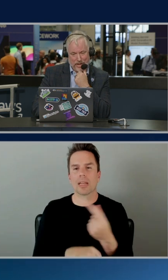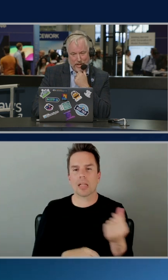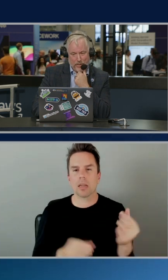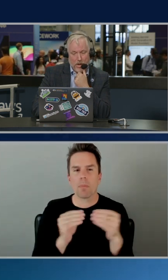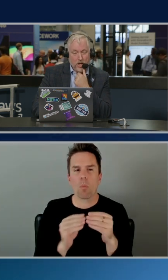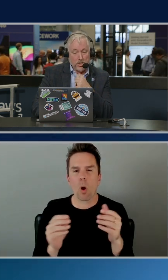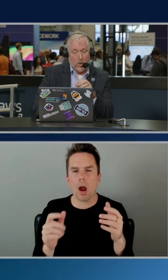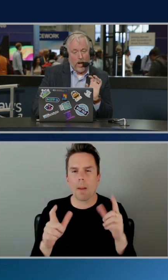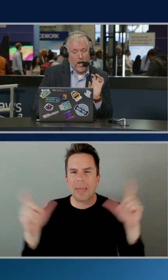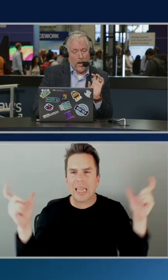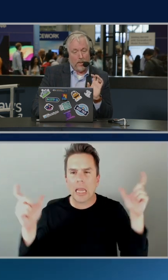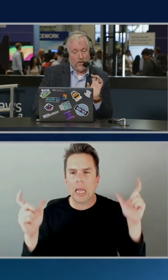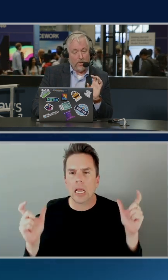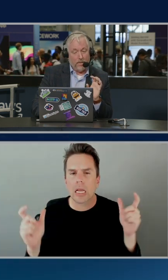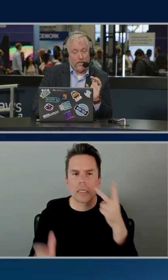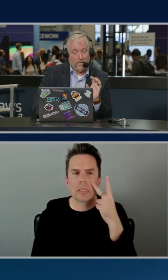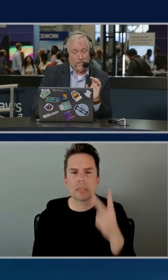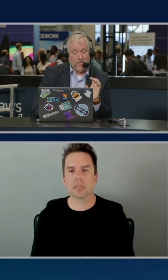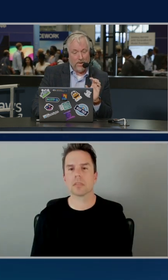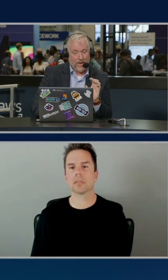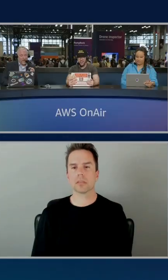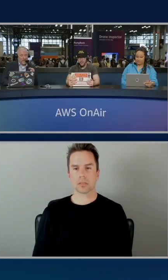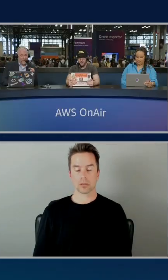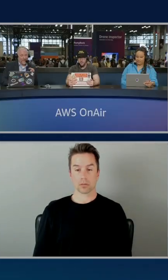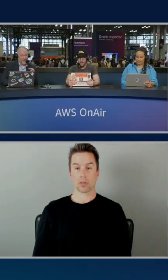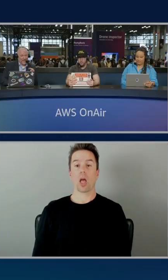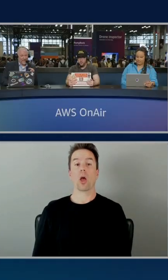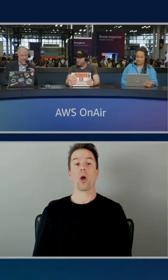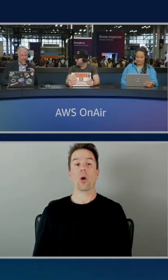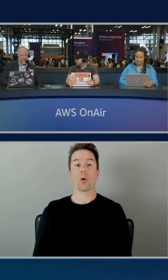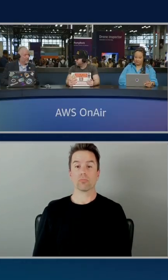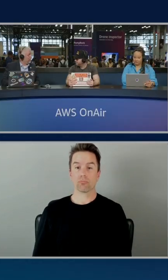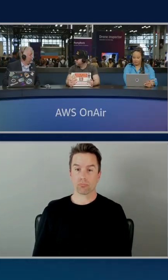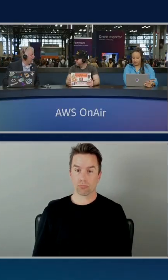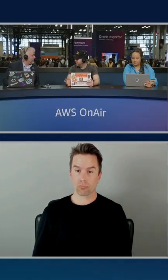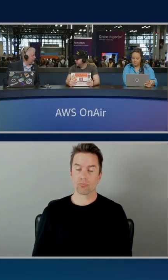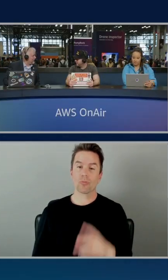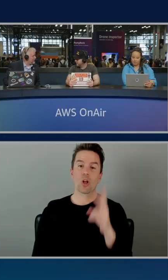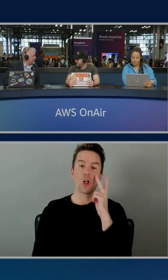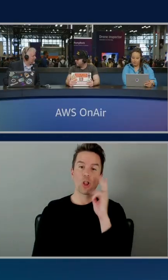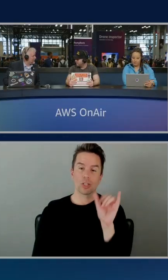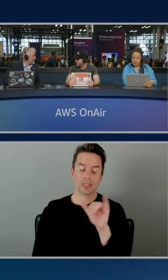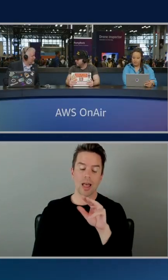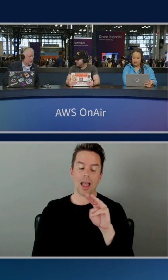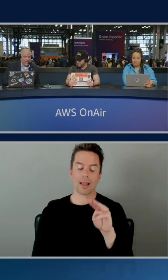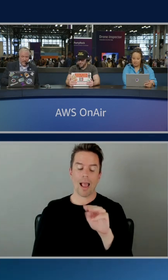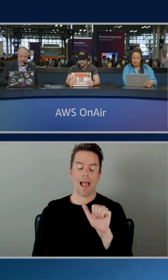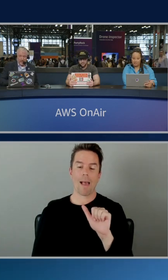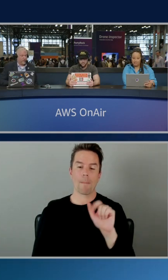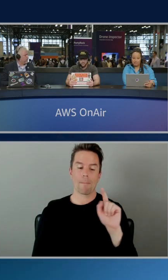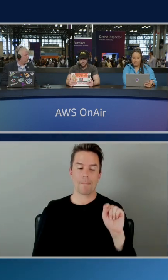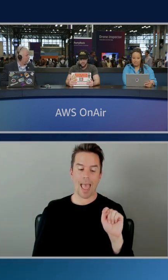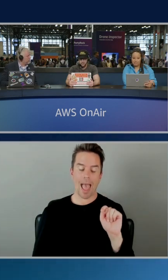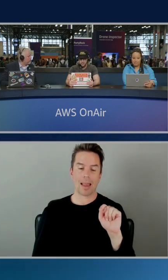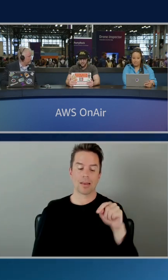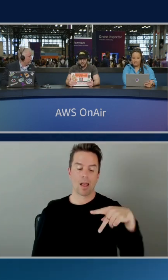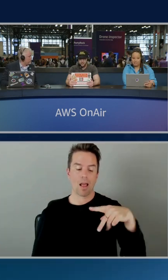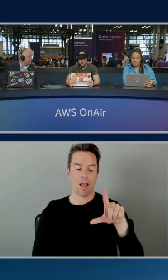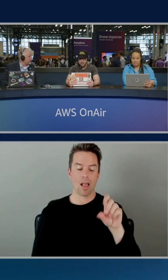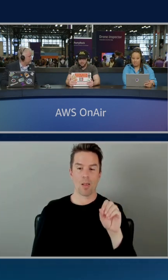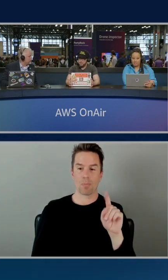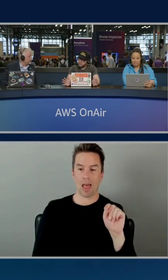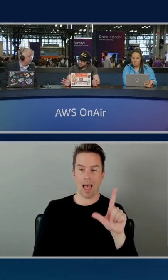Yeah, there we go. So, This looks like a matplotlib it is. graph here. It is. Is Hey, it? hey, you really know